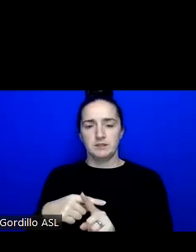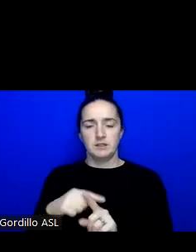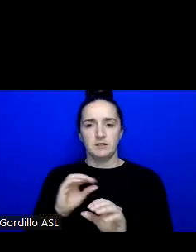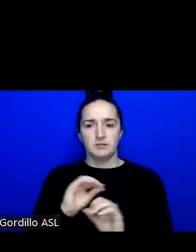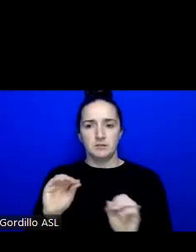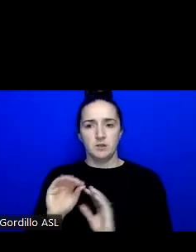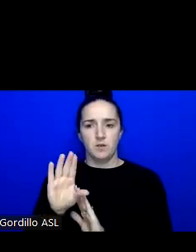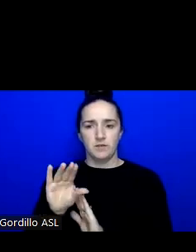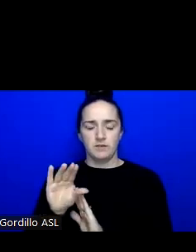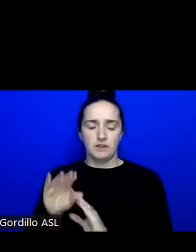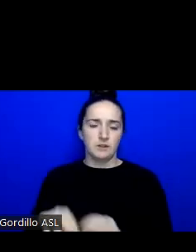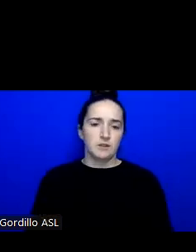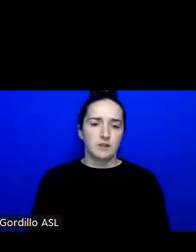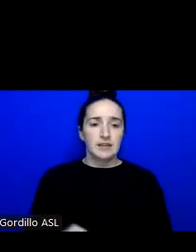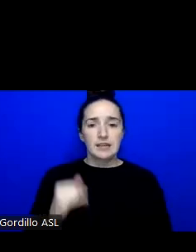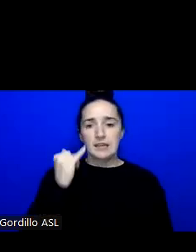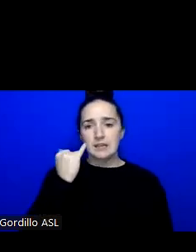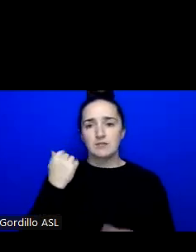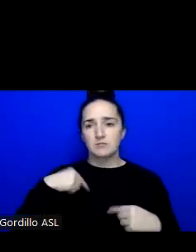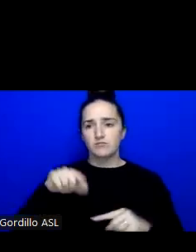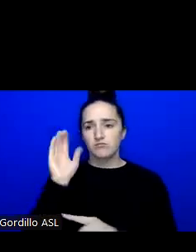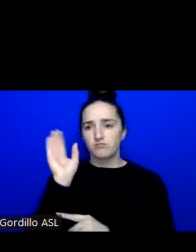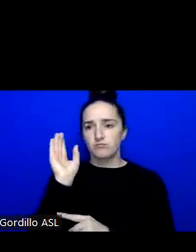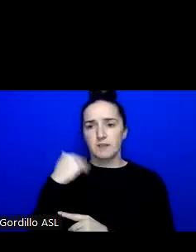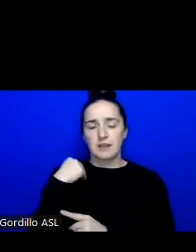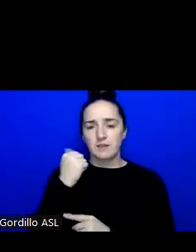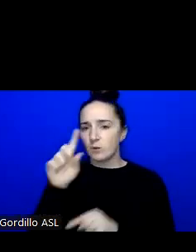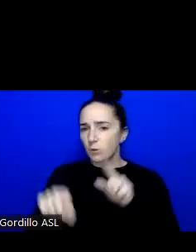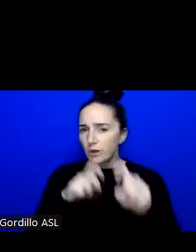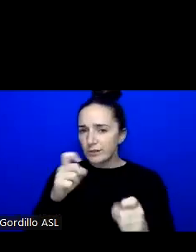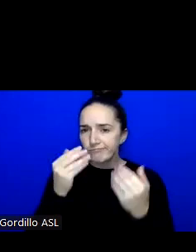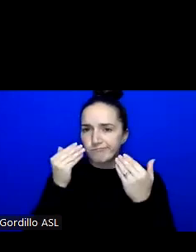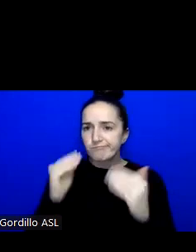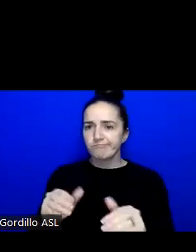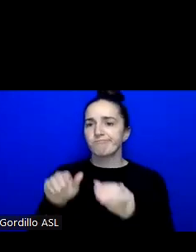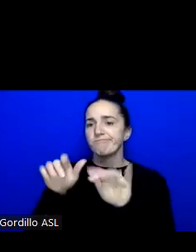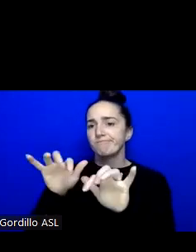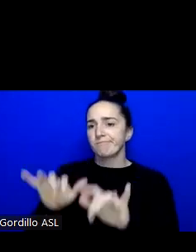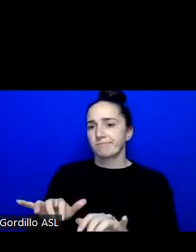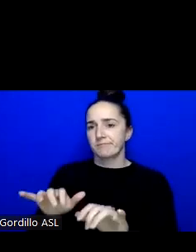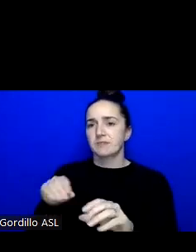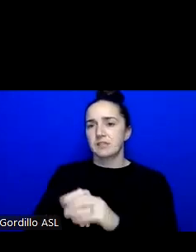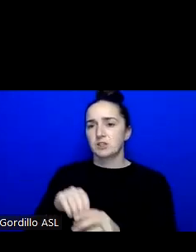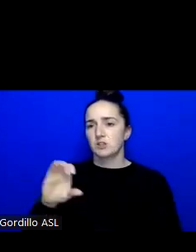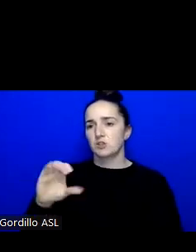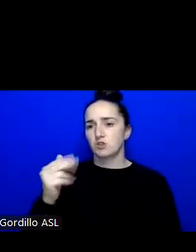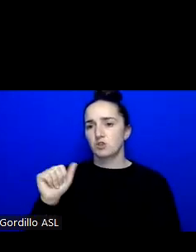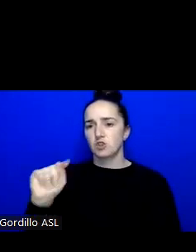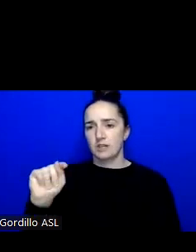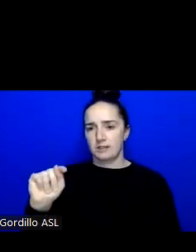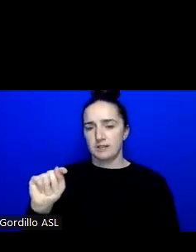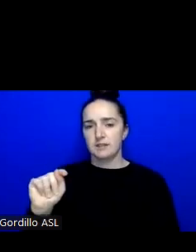hesitate to use the chat. We have individuals monitoring the chat and we'll do our best to ensure that those questions get